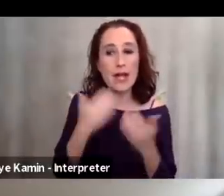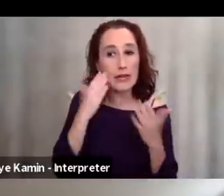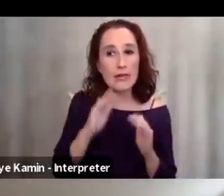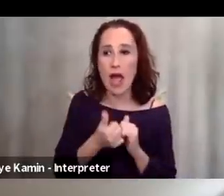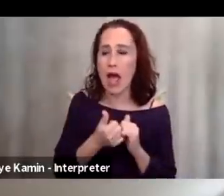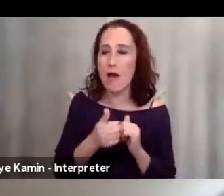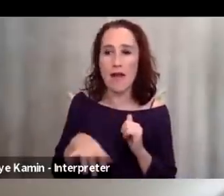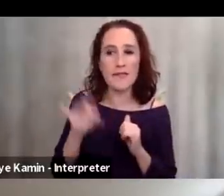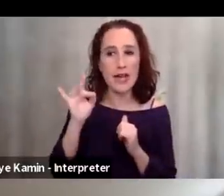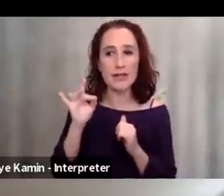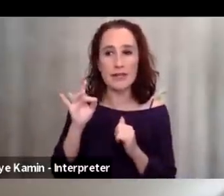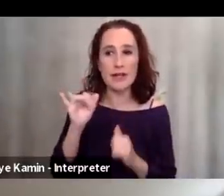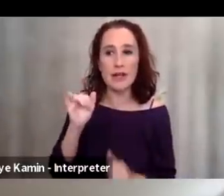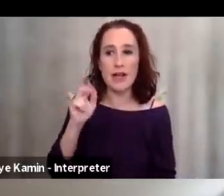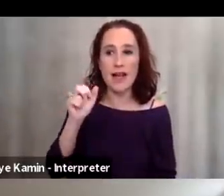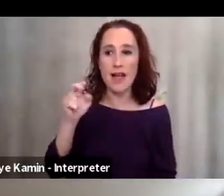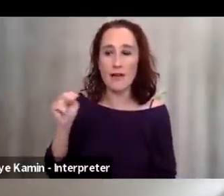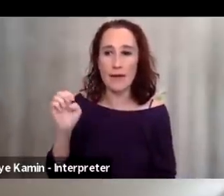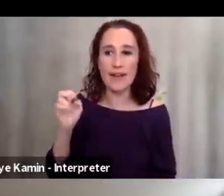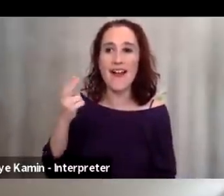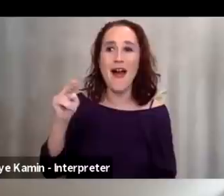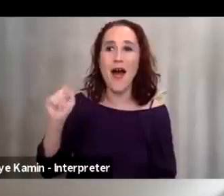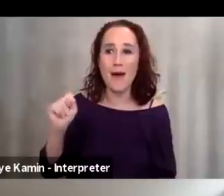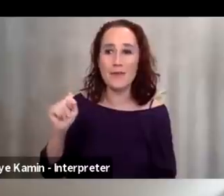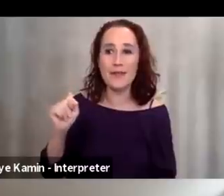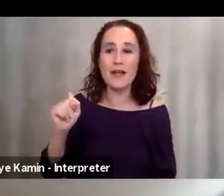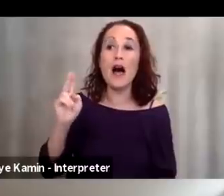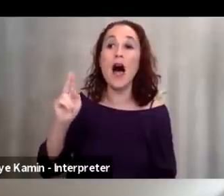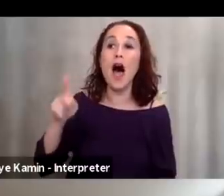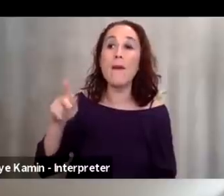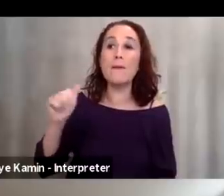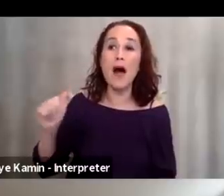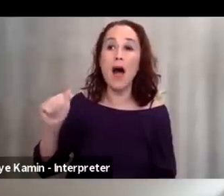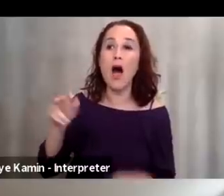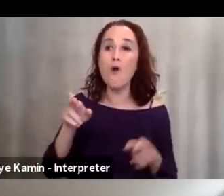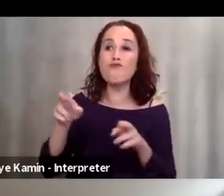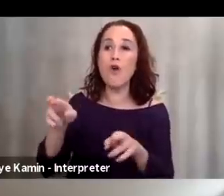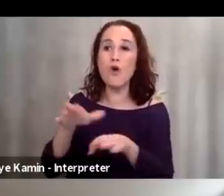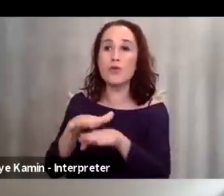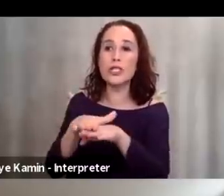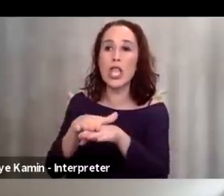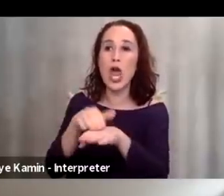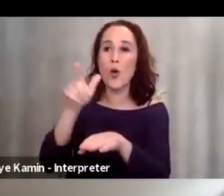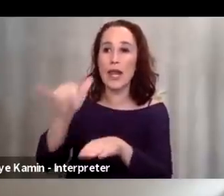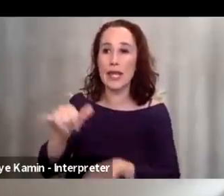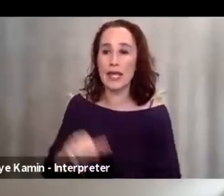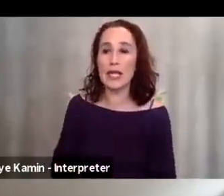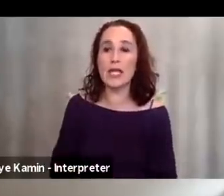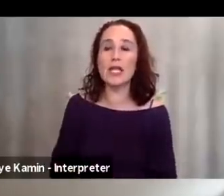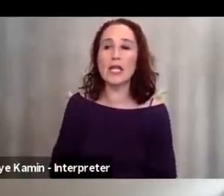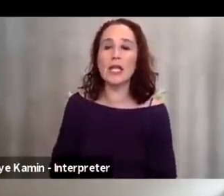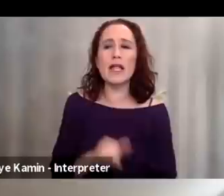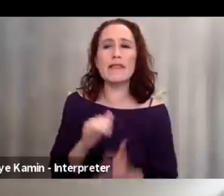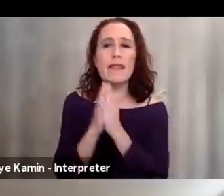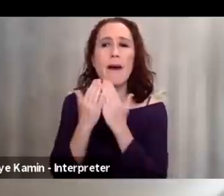came across Irene Hunt's book, Up a Road Slowly. And I... And it was this book